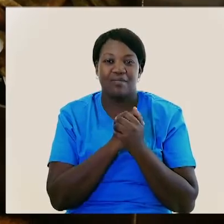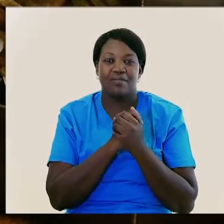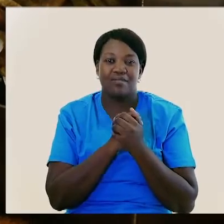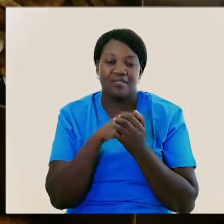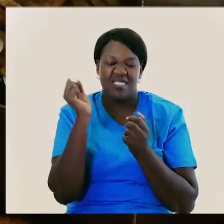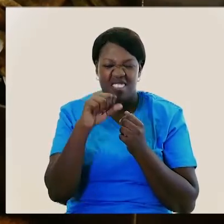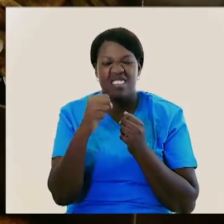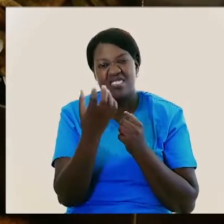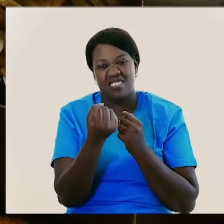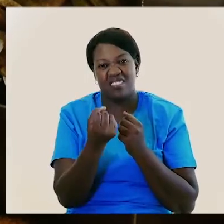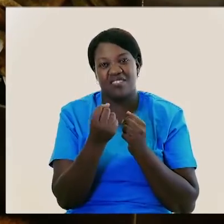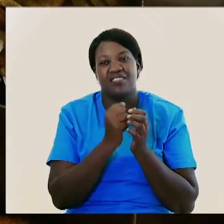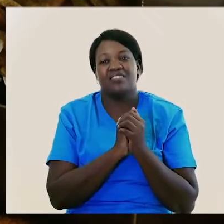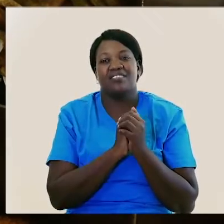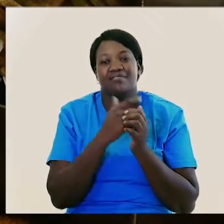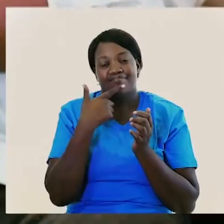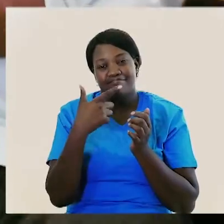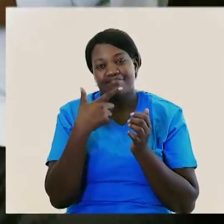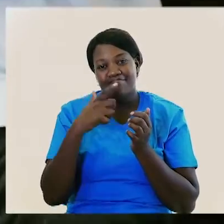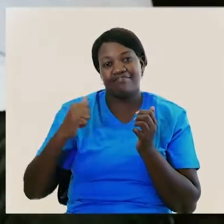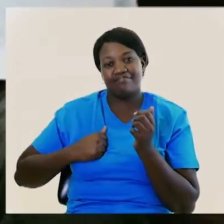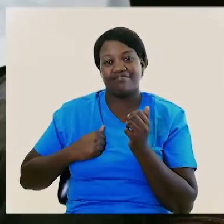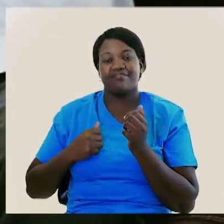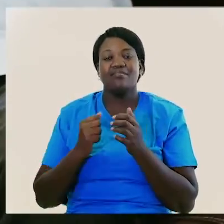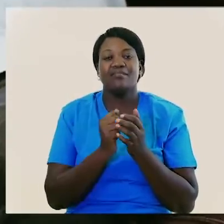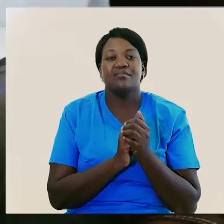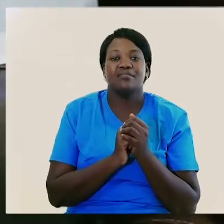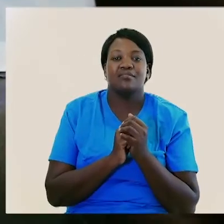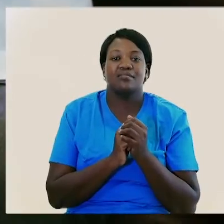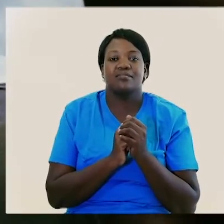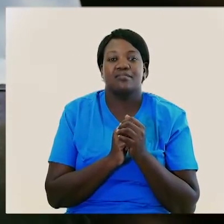have some. Come, tell. Thank you, Daddy.